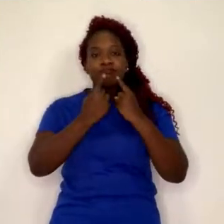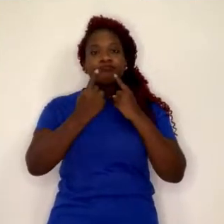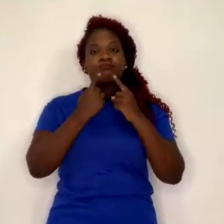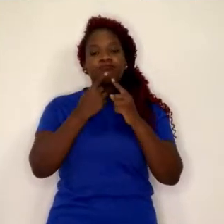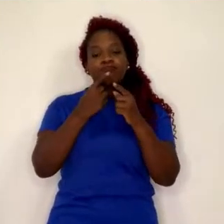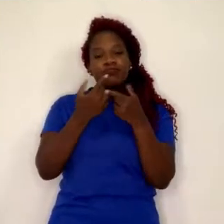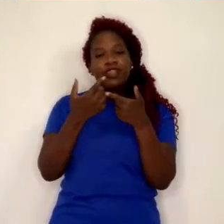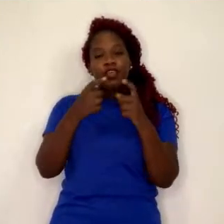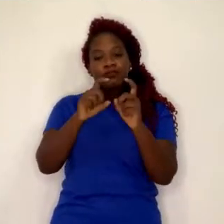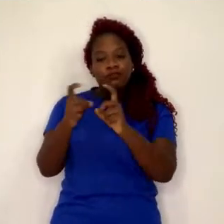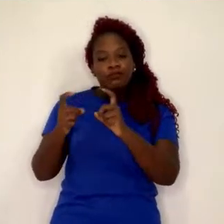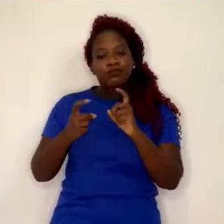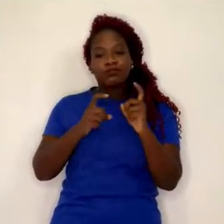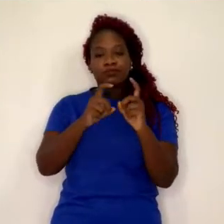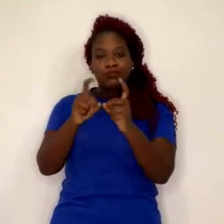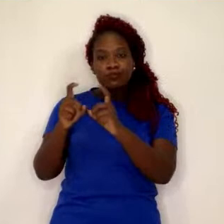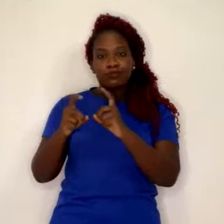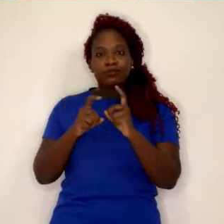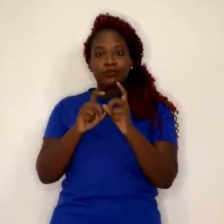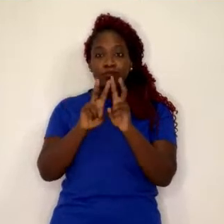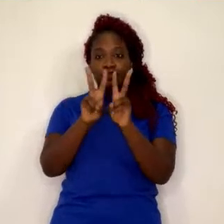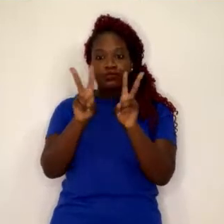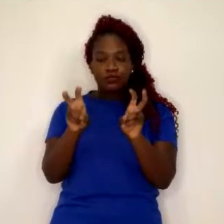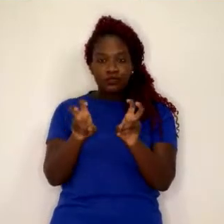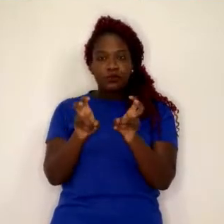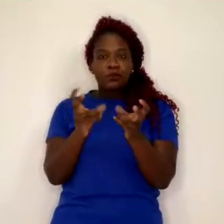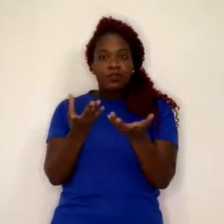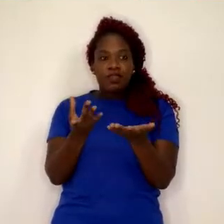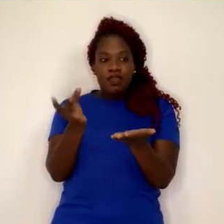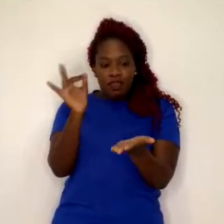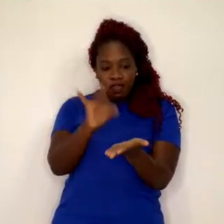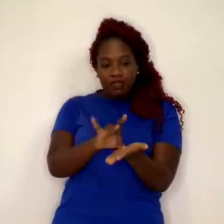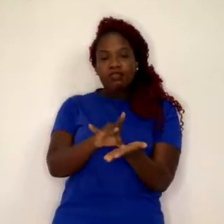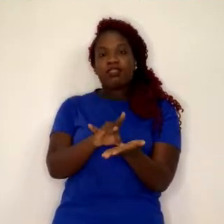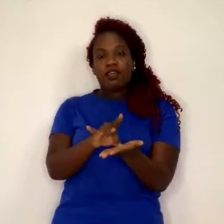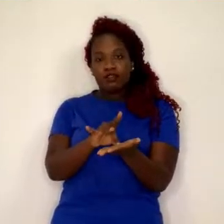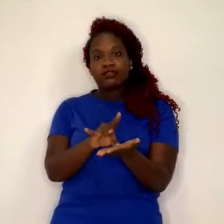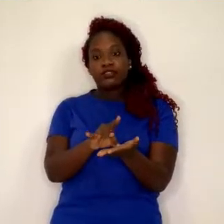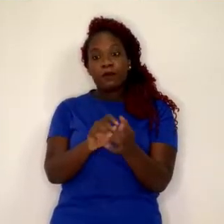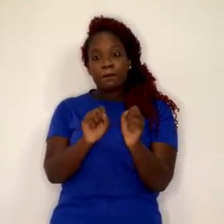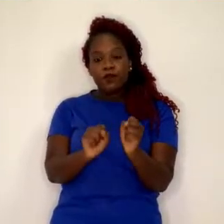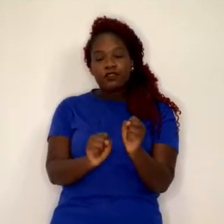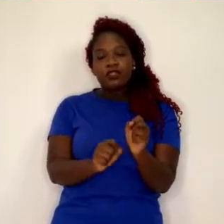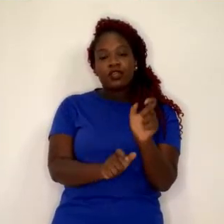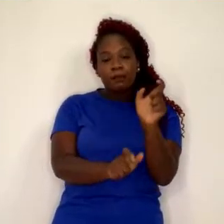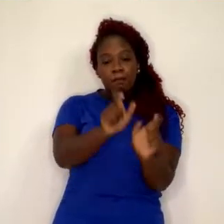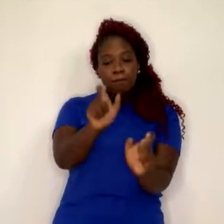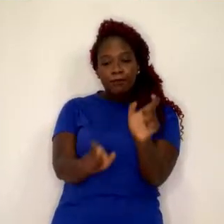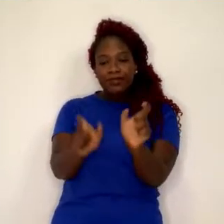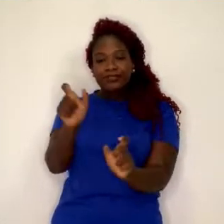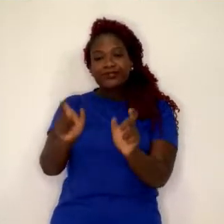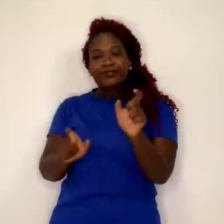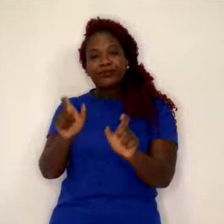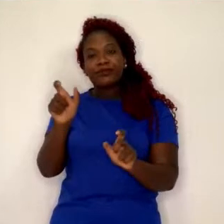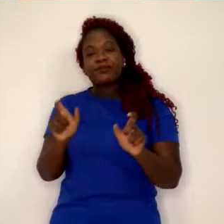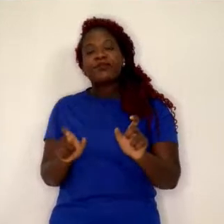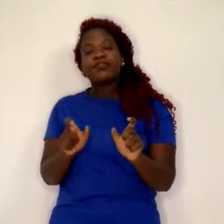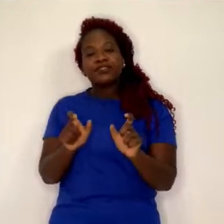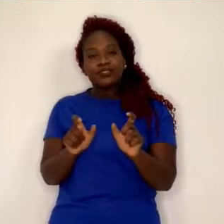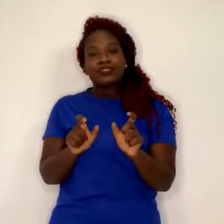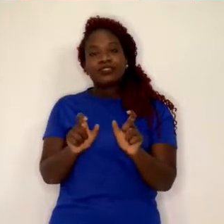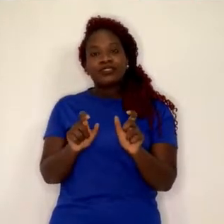a method of dialogue and problematizing reality may build subjects